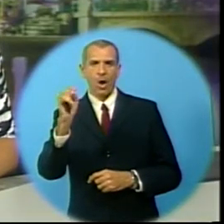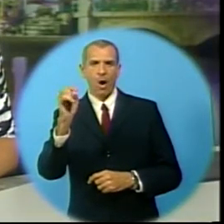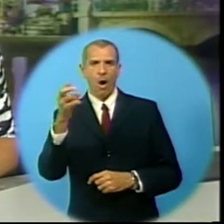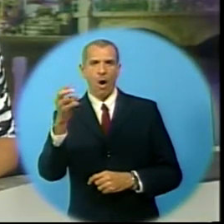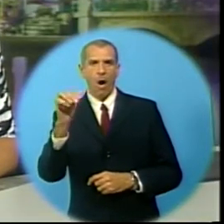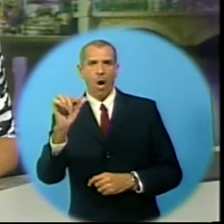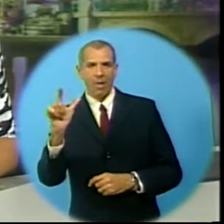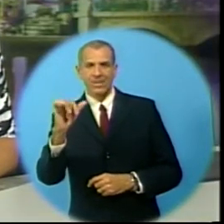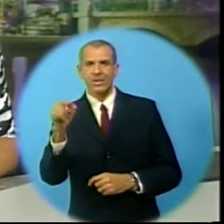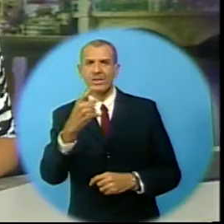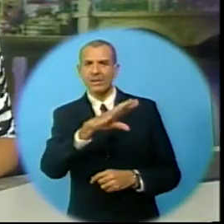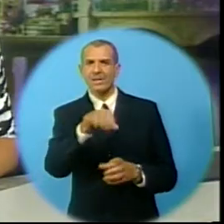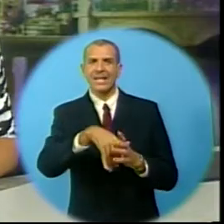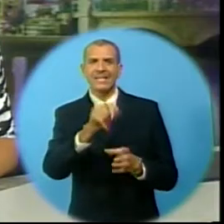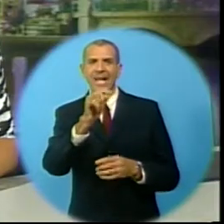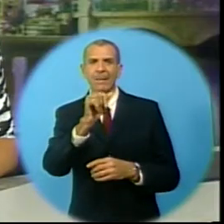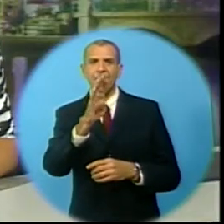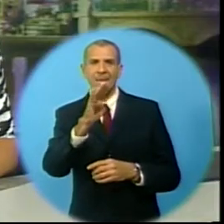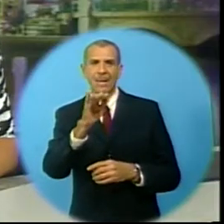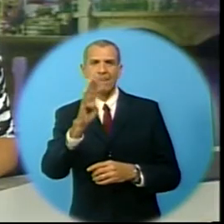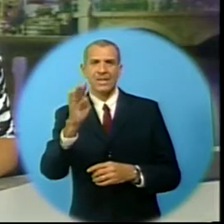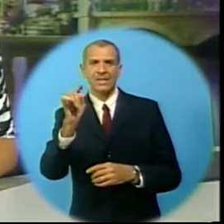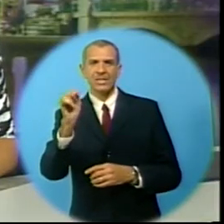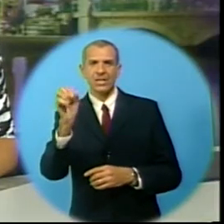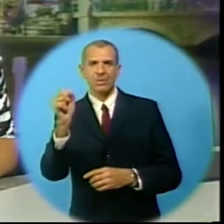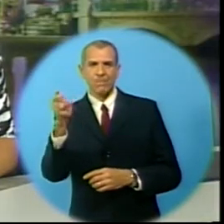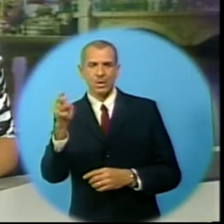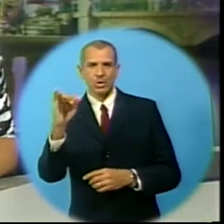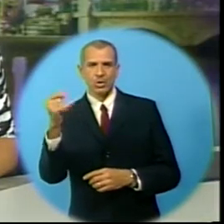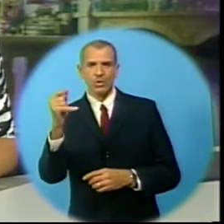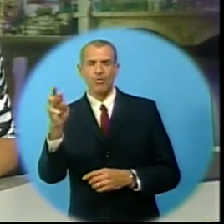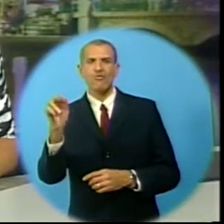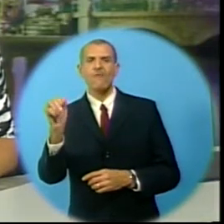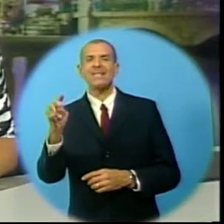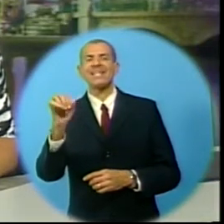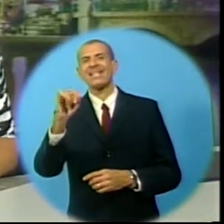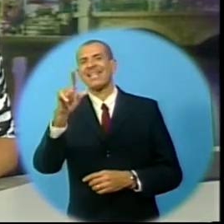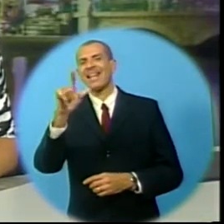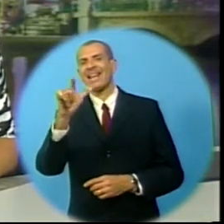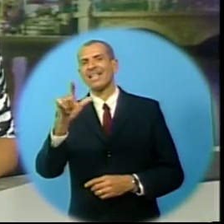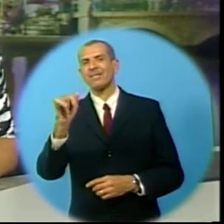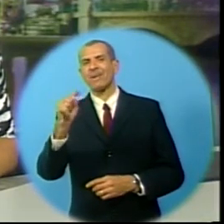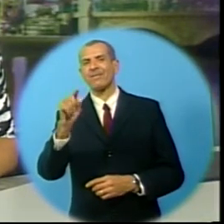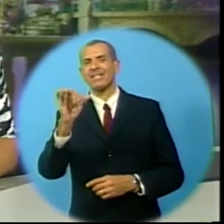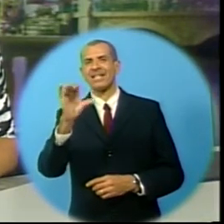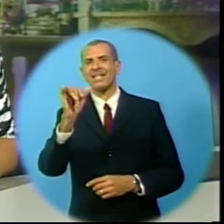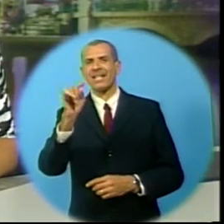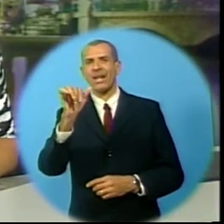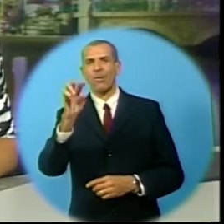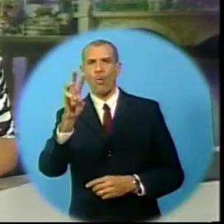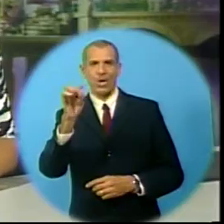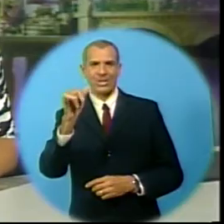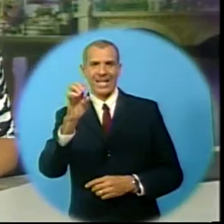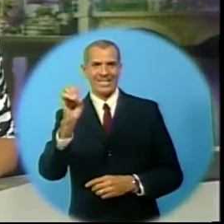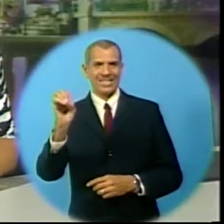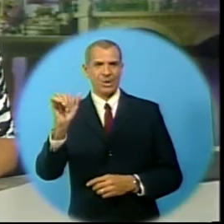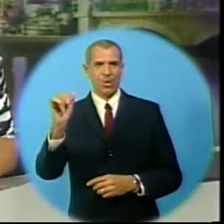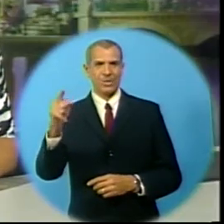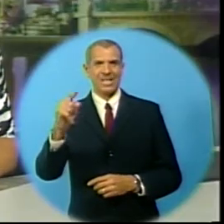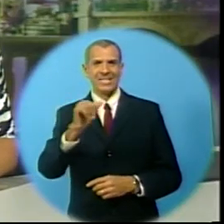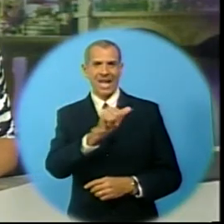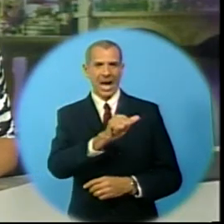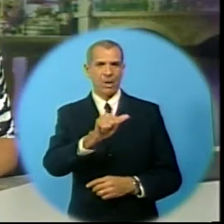Joseph districts included Tent Bay, Bathsheba, Joes River, St. Elizabeth, Cattle Wash and East Coast Road, and in St.